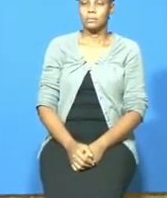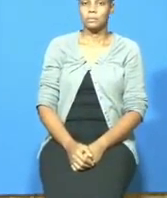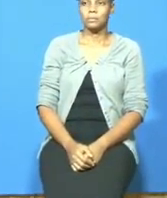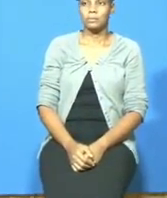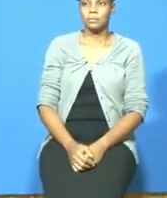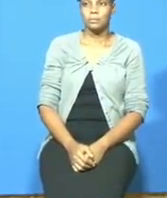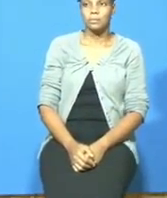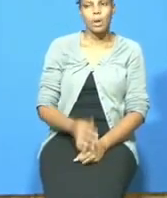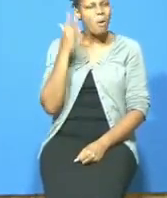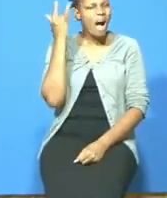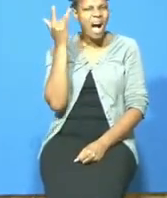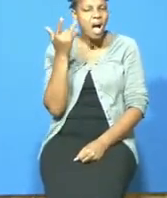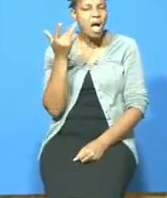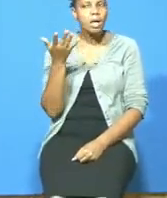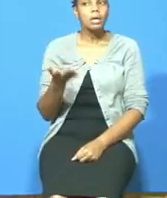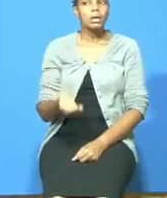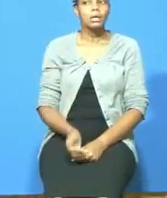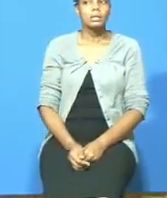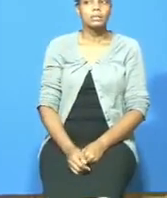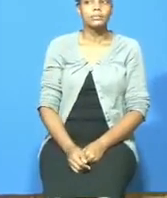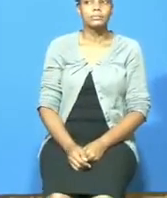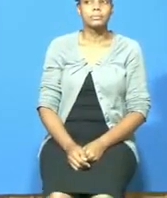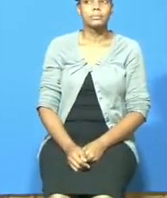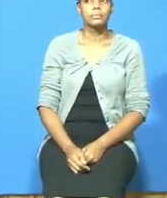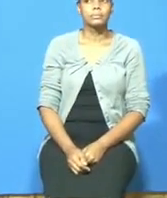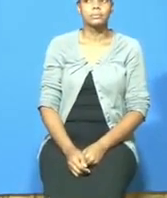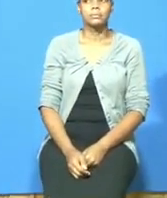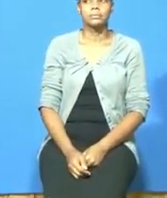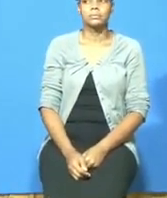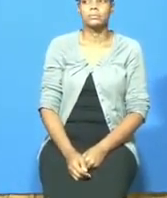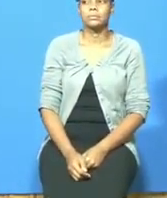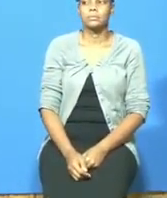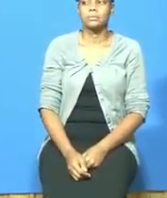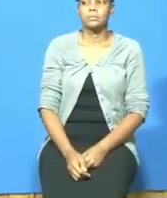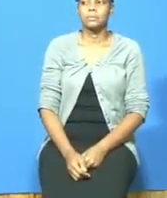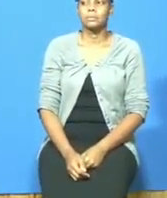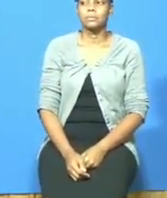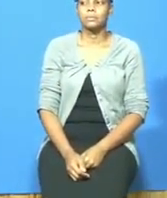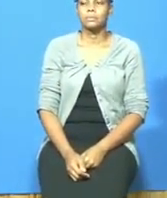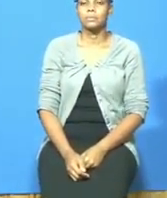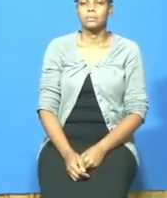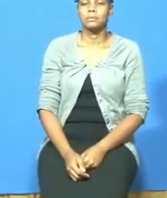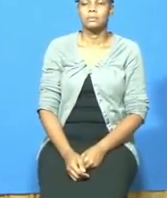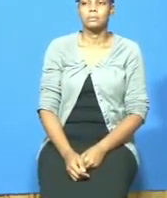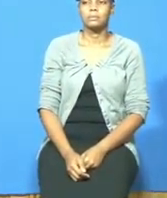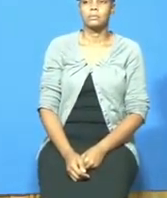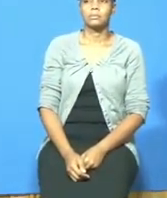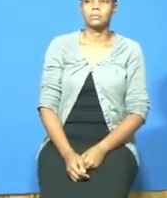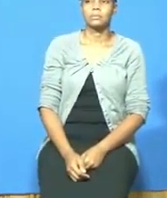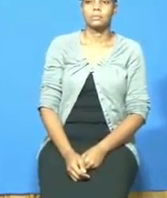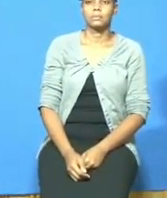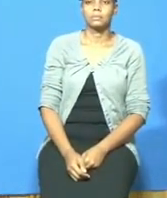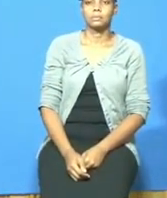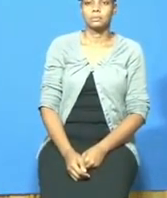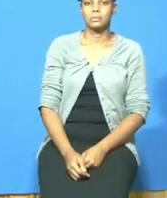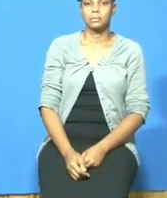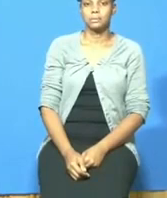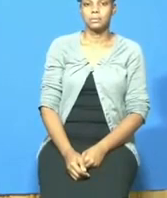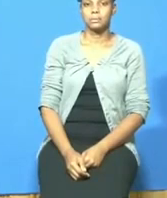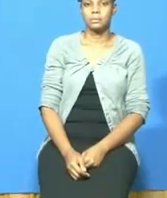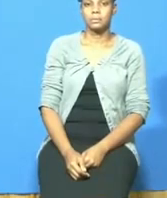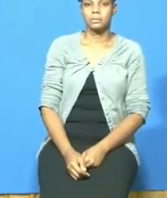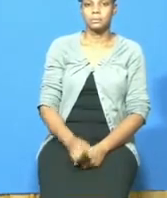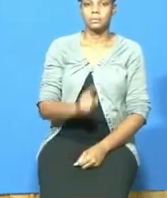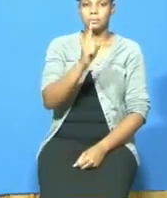Why is it then that the devil, why is it that the angels are holding back